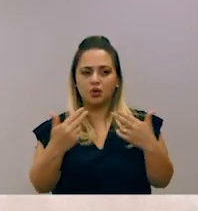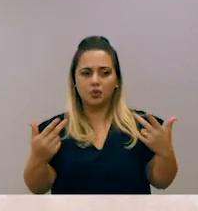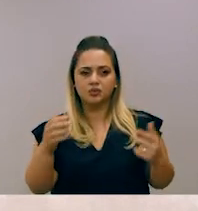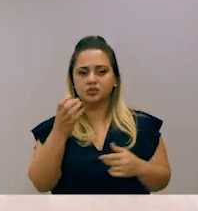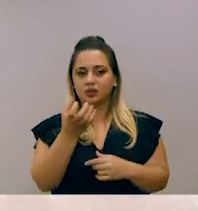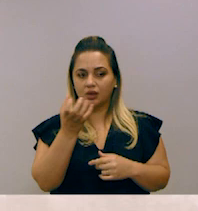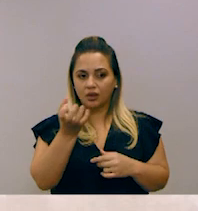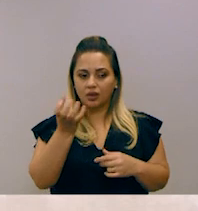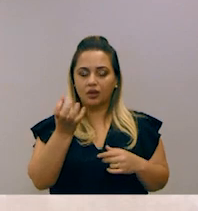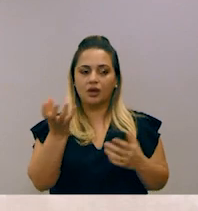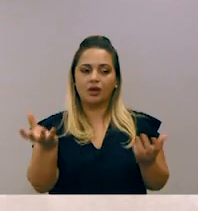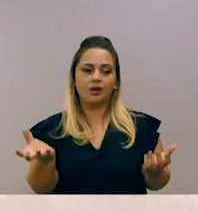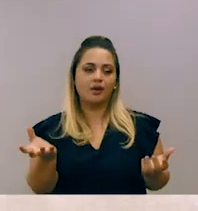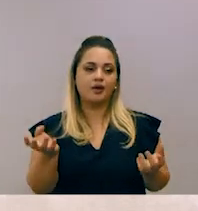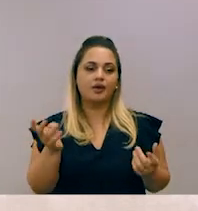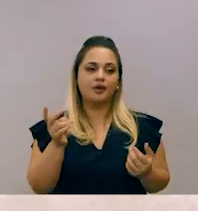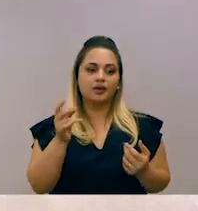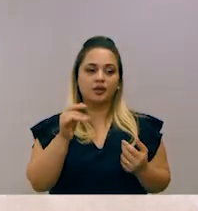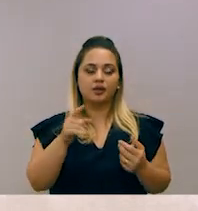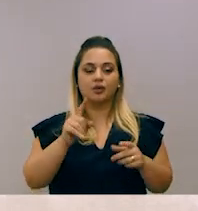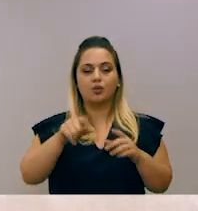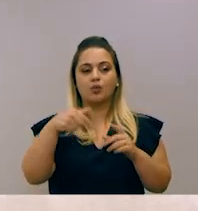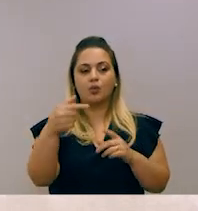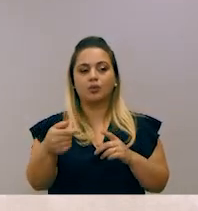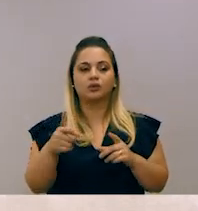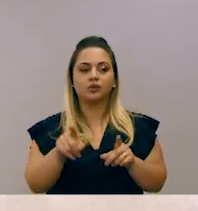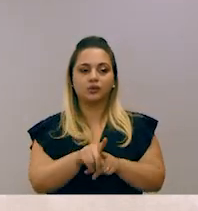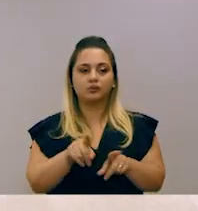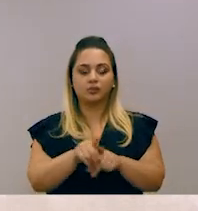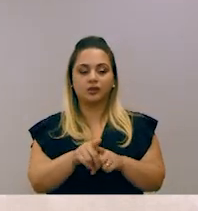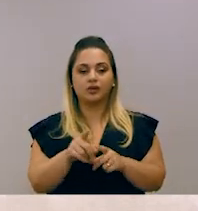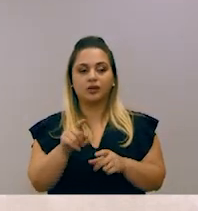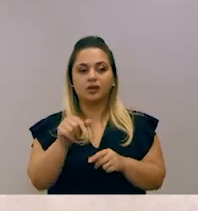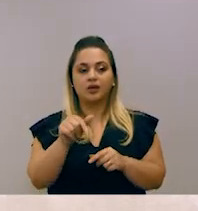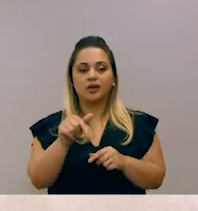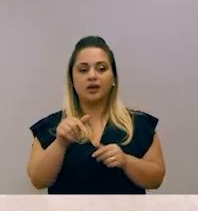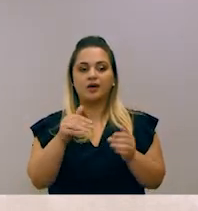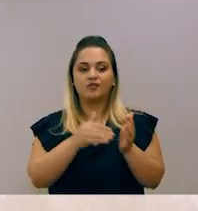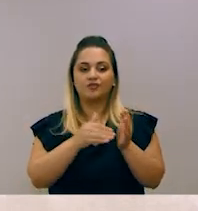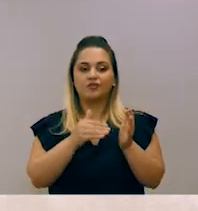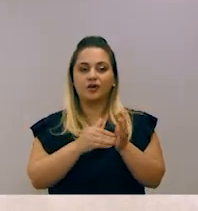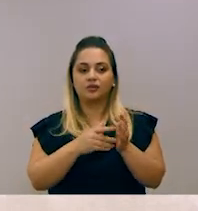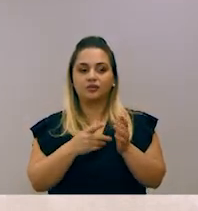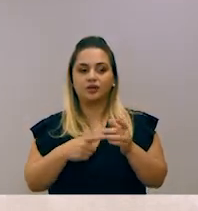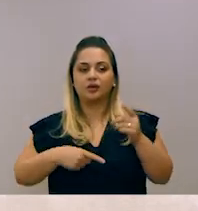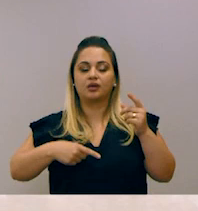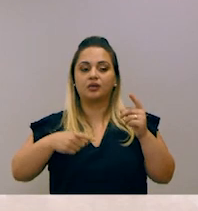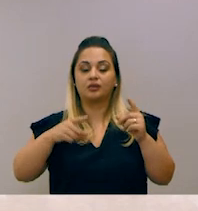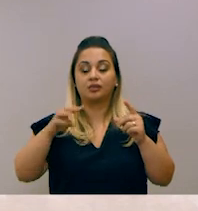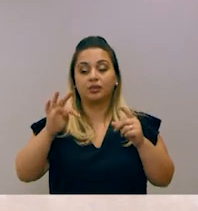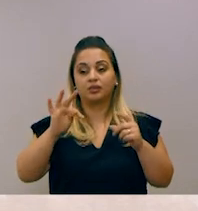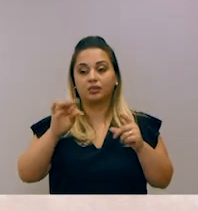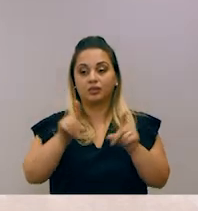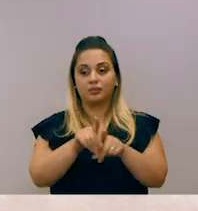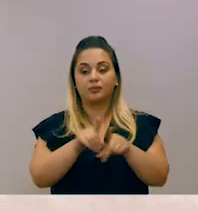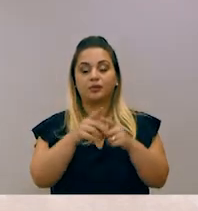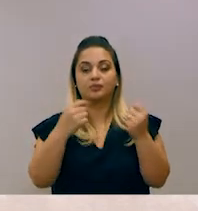So normally a petition can have more than one intention. Another category that we can use in the samples are the